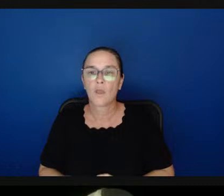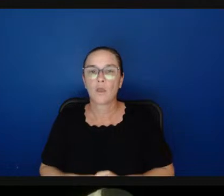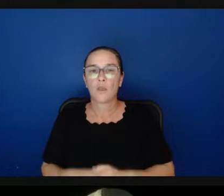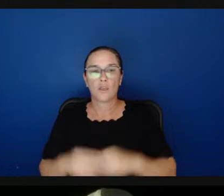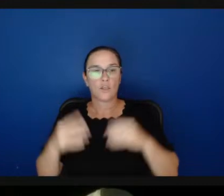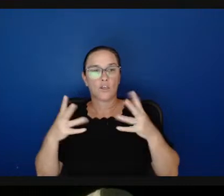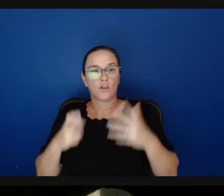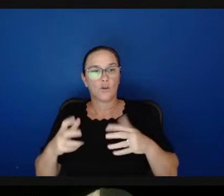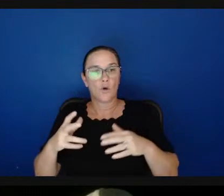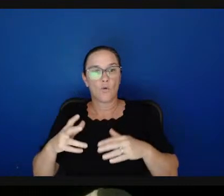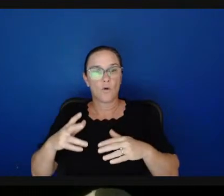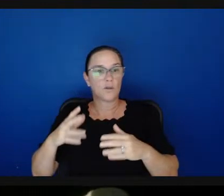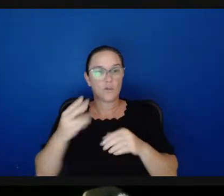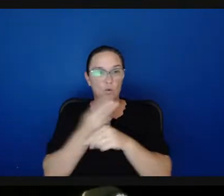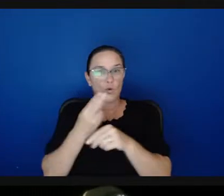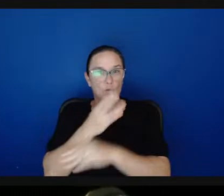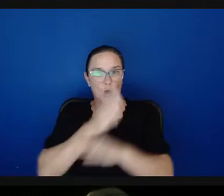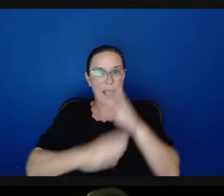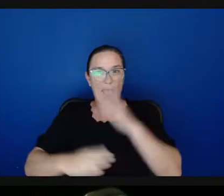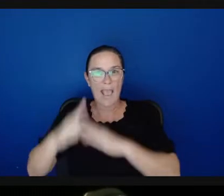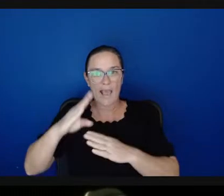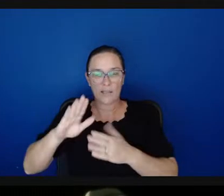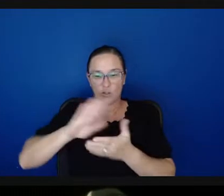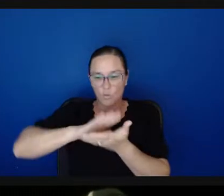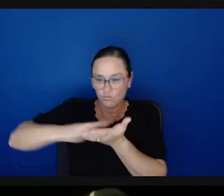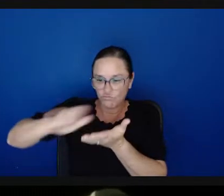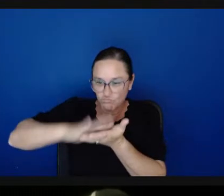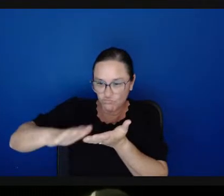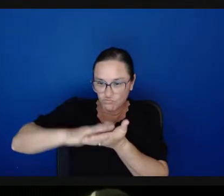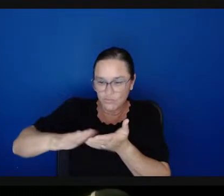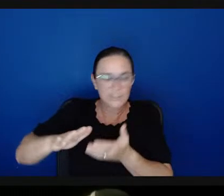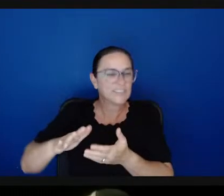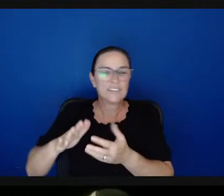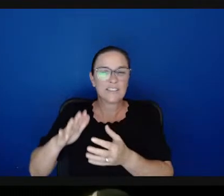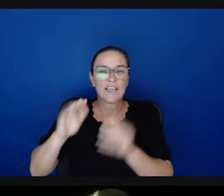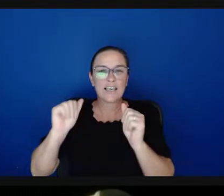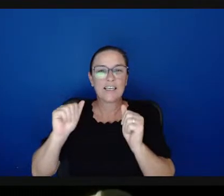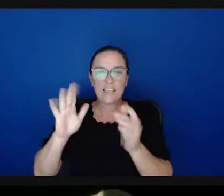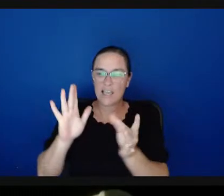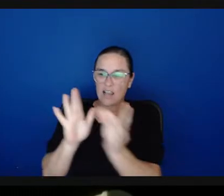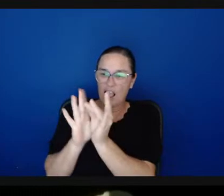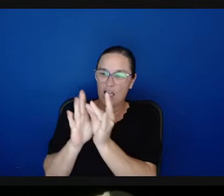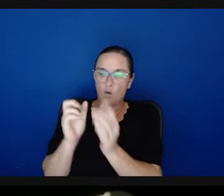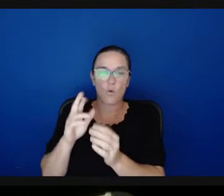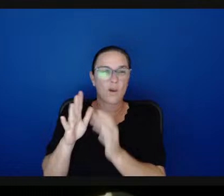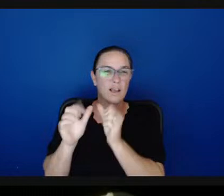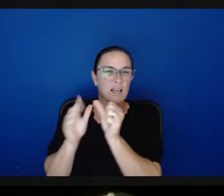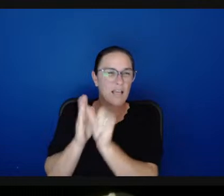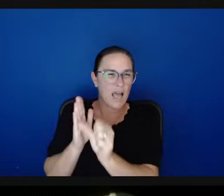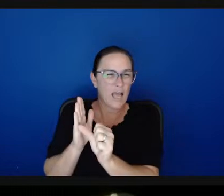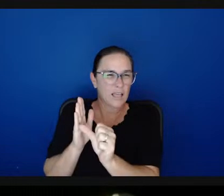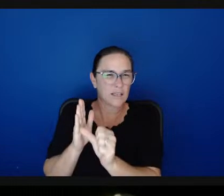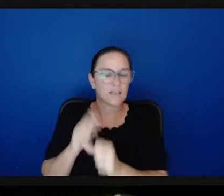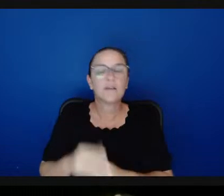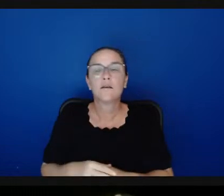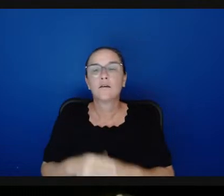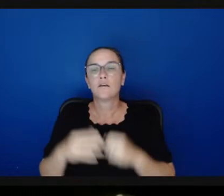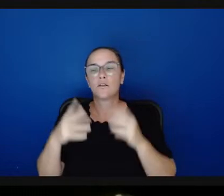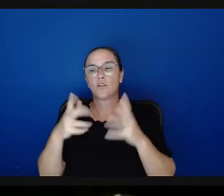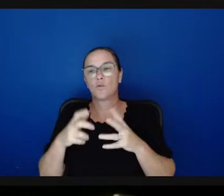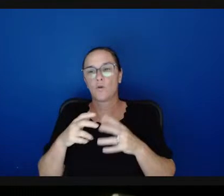it off with your hand because it's glassy. It can actually cut you or stick in your hand, right? You want to, if you can, wash it off with